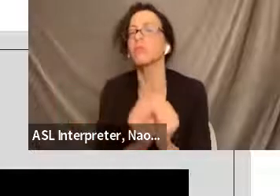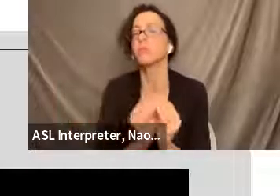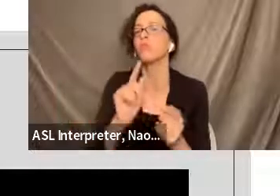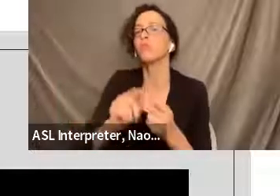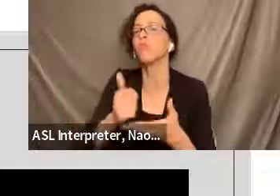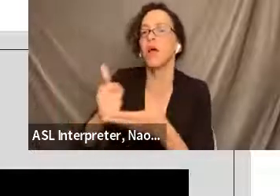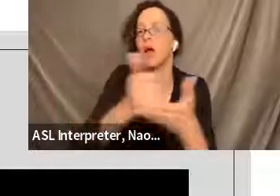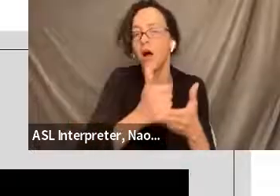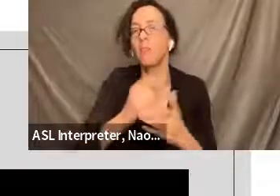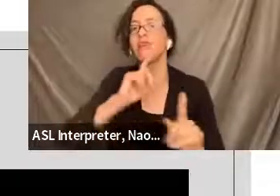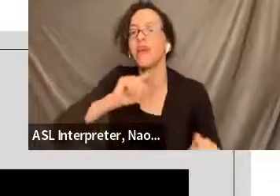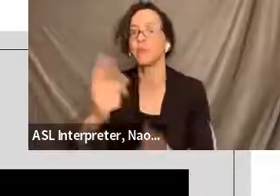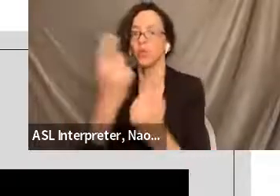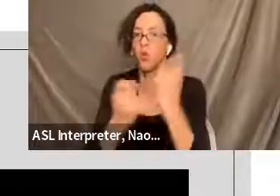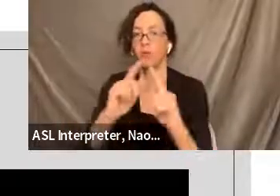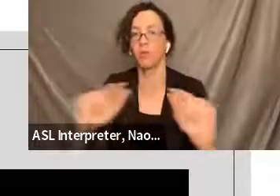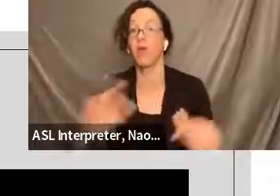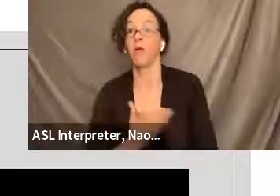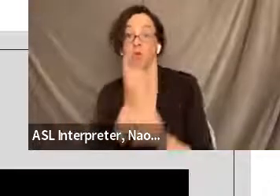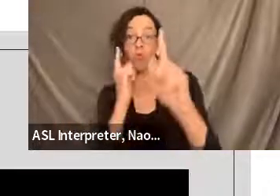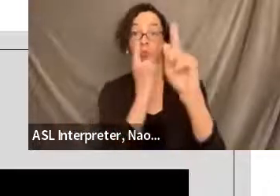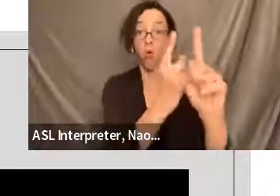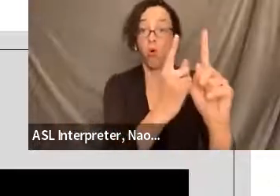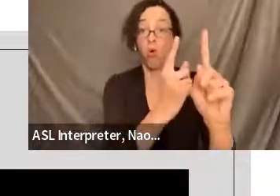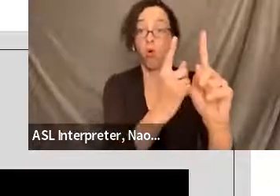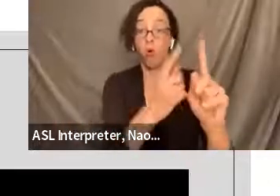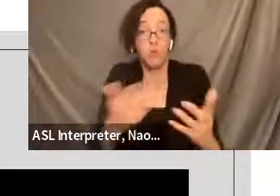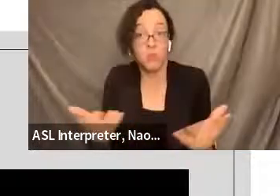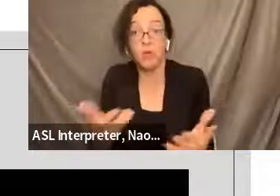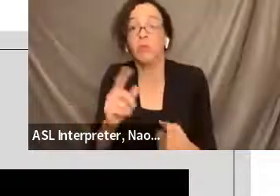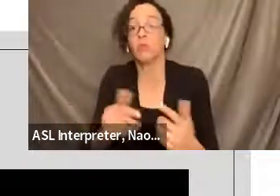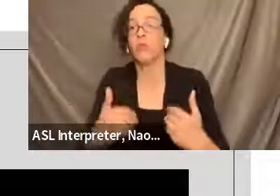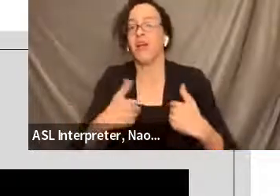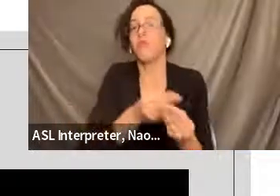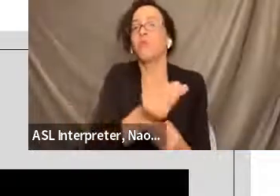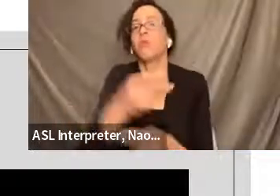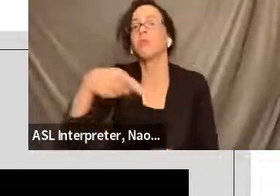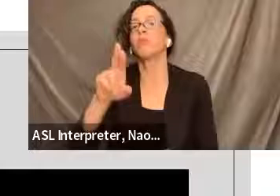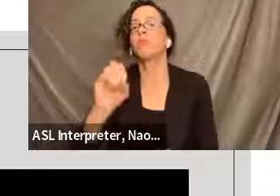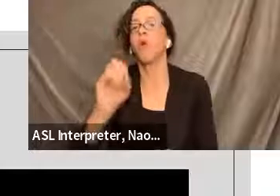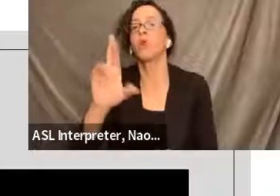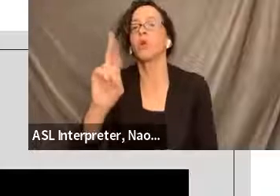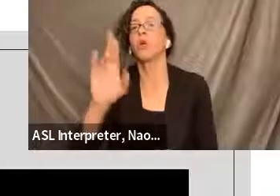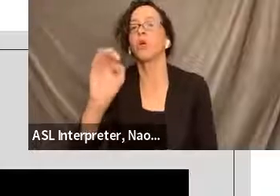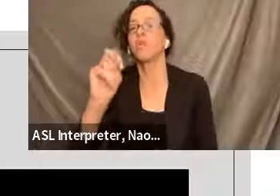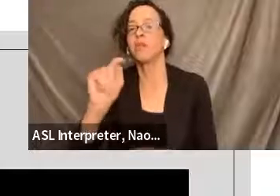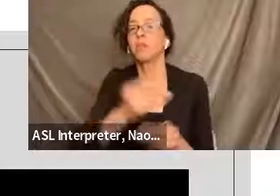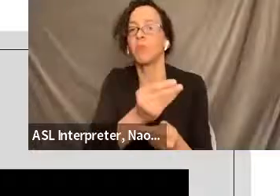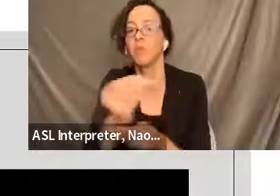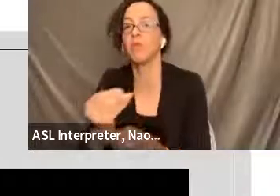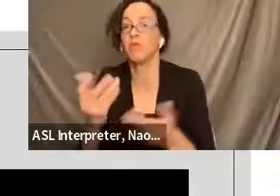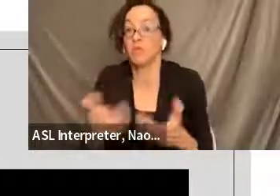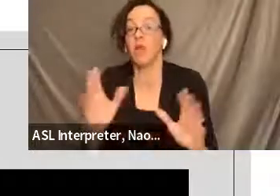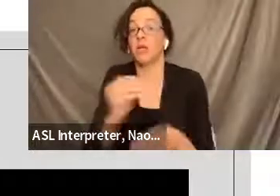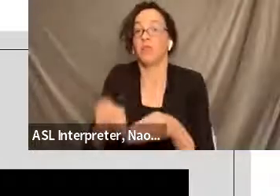questions and things like that. Our goal is to have the procurement done and the completion of the RFP